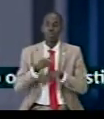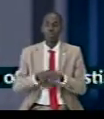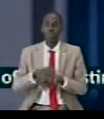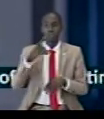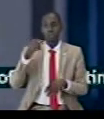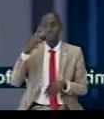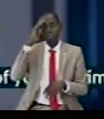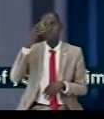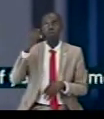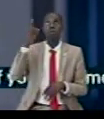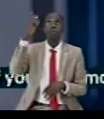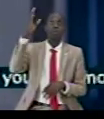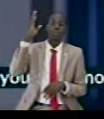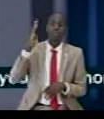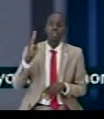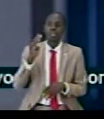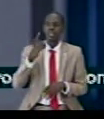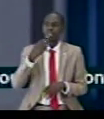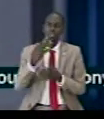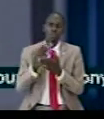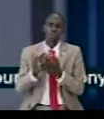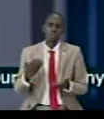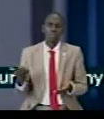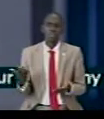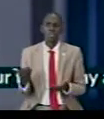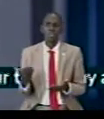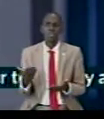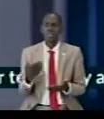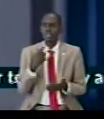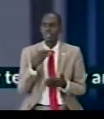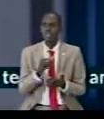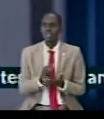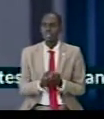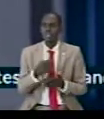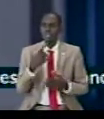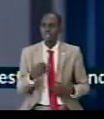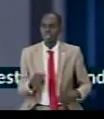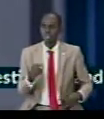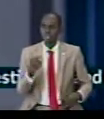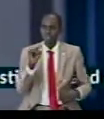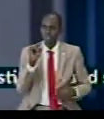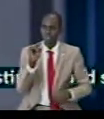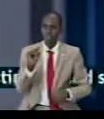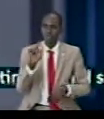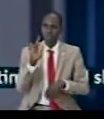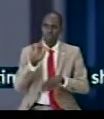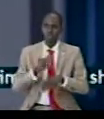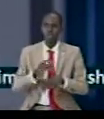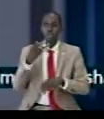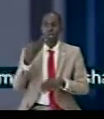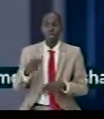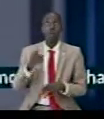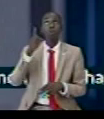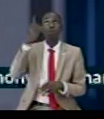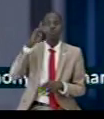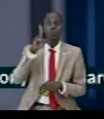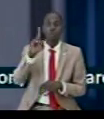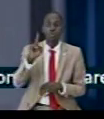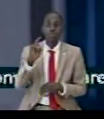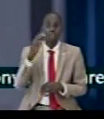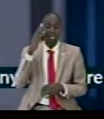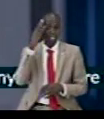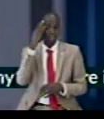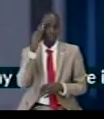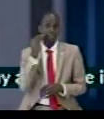W.F. Kumuyi, said something. He said, the little touch of God you experience. He